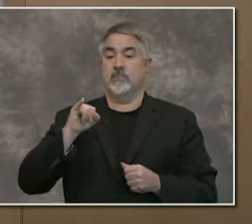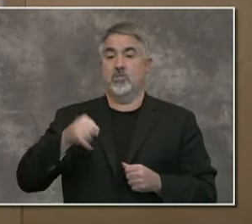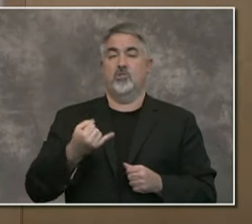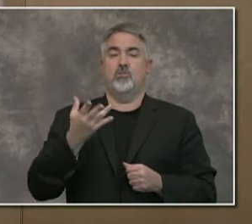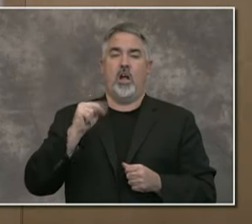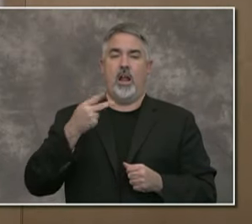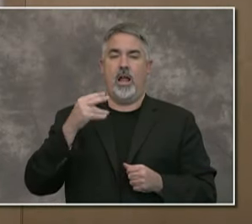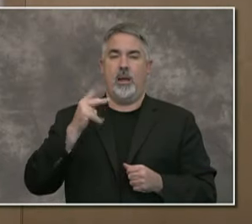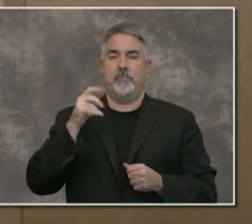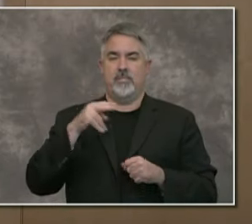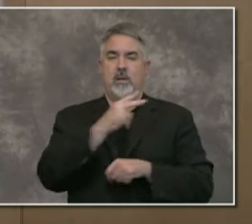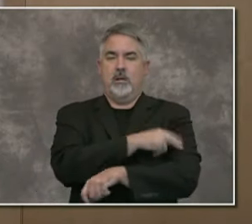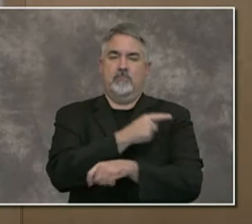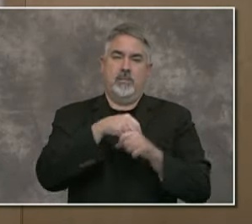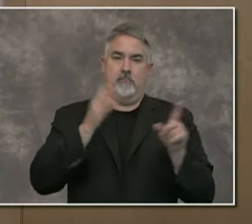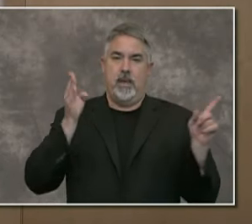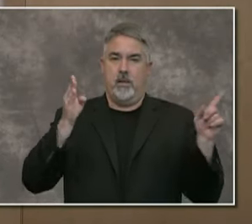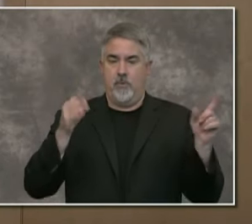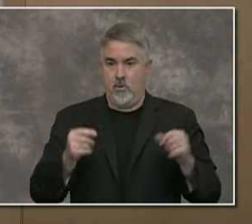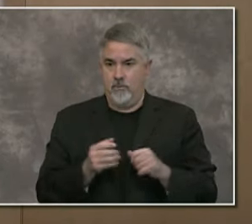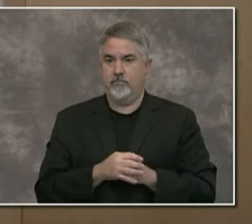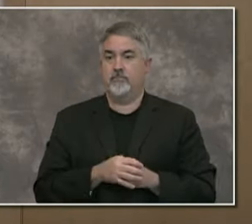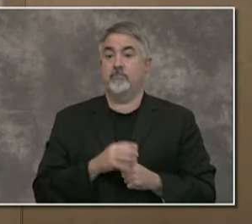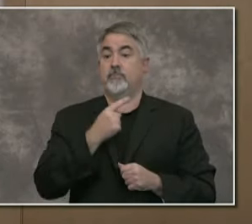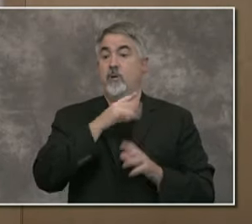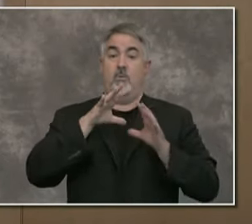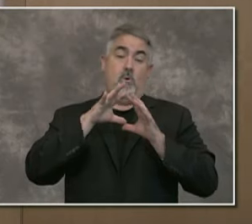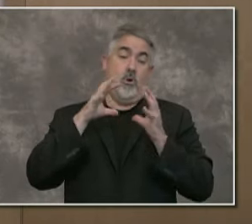about midday today. Globally, there are